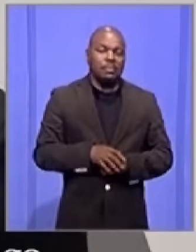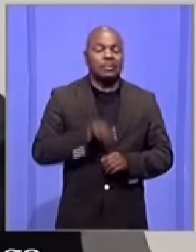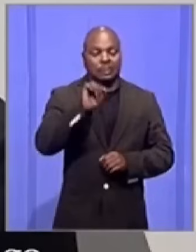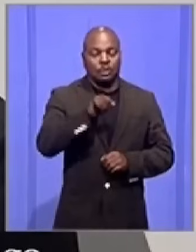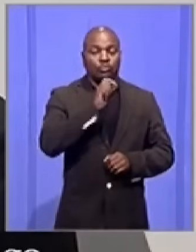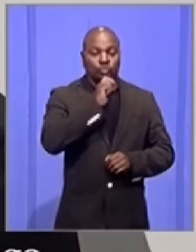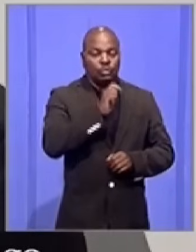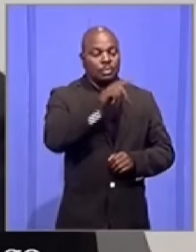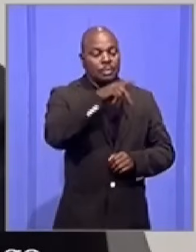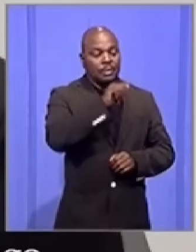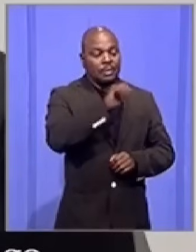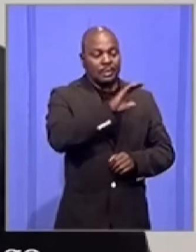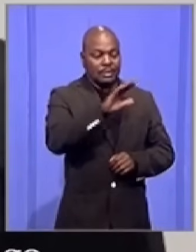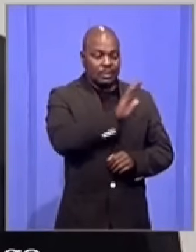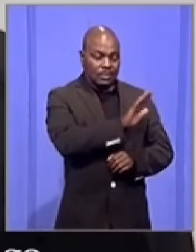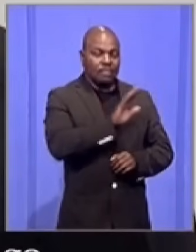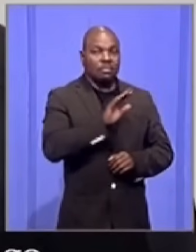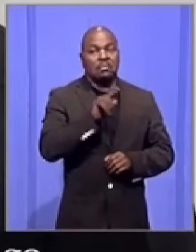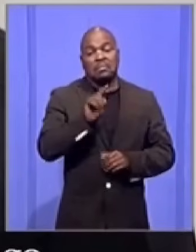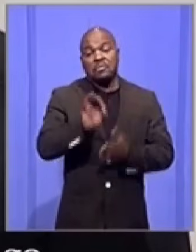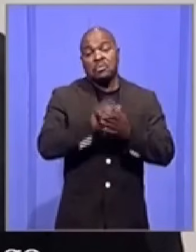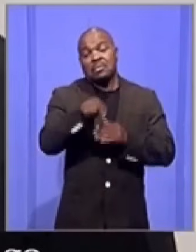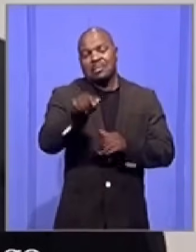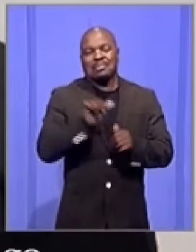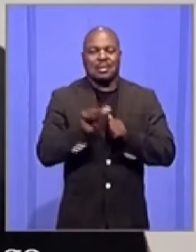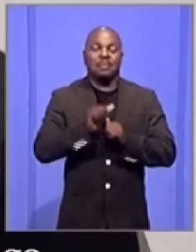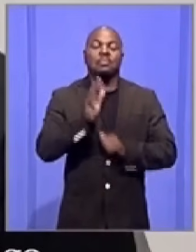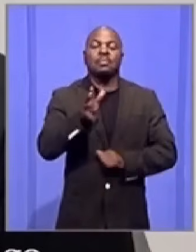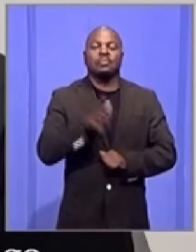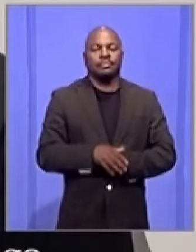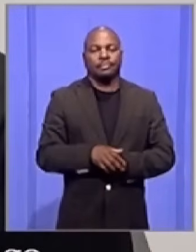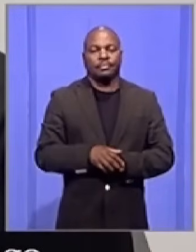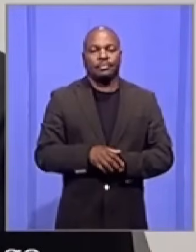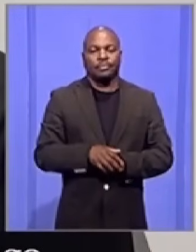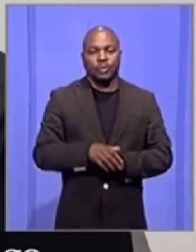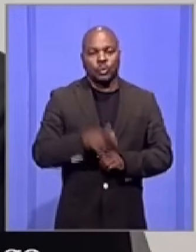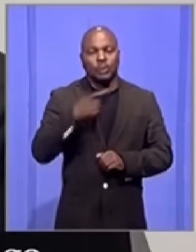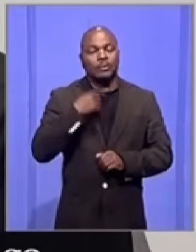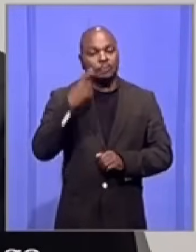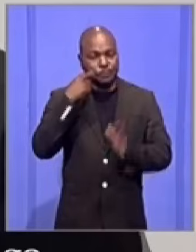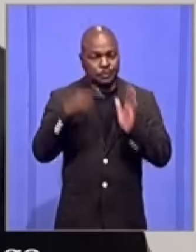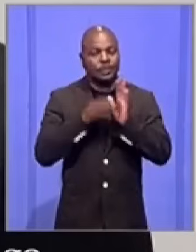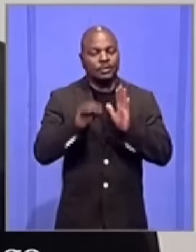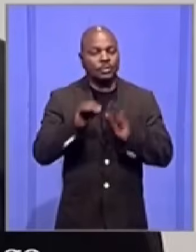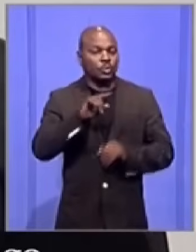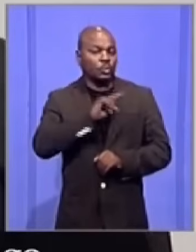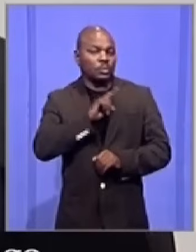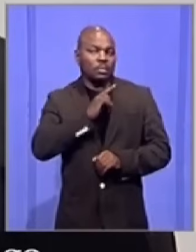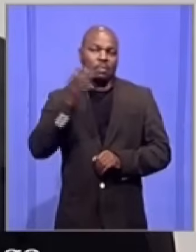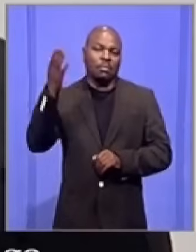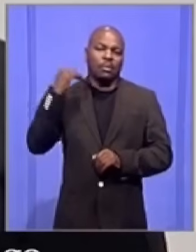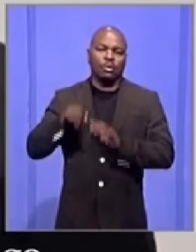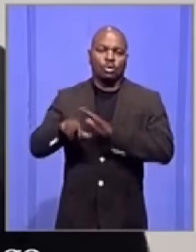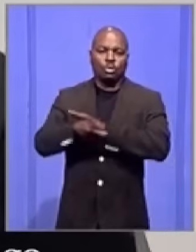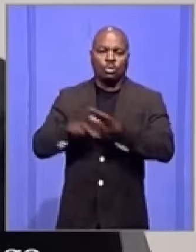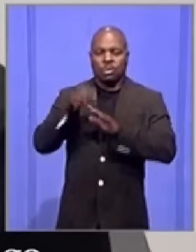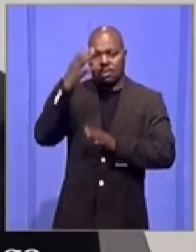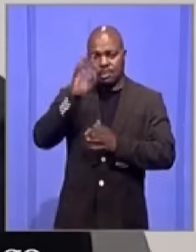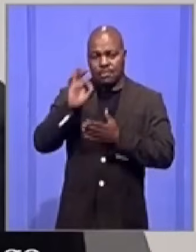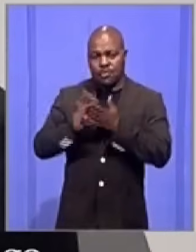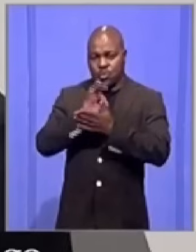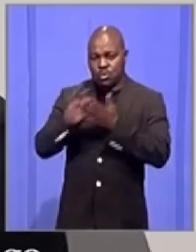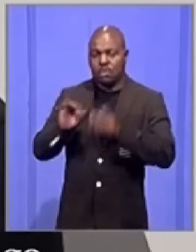PAC is going to do better in these elections, and that is proven by the fact that in our last local government elections,